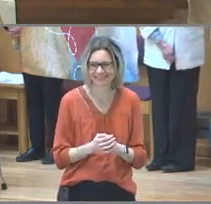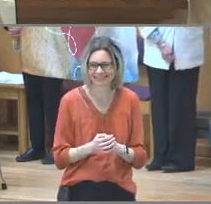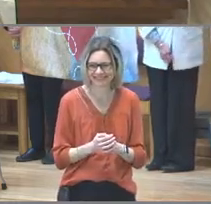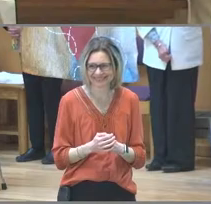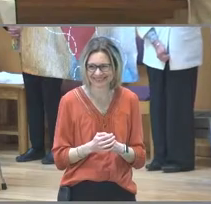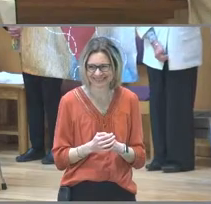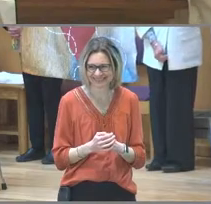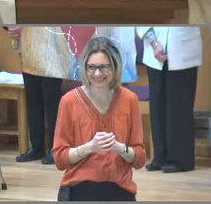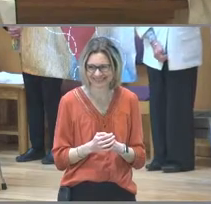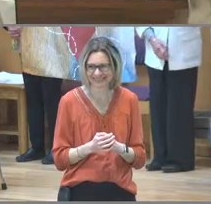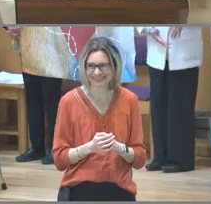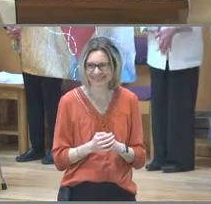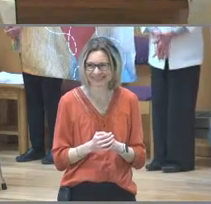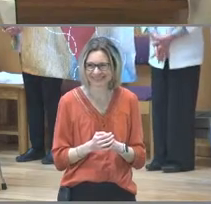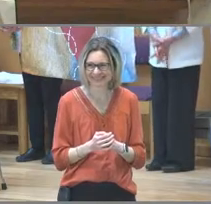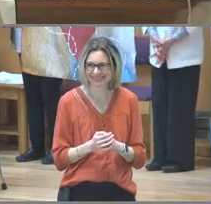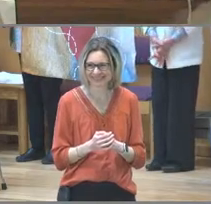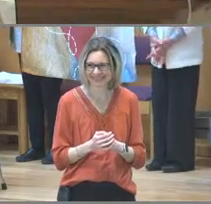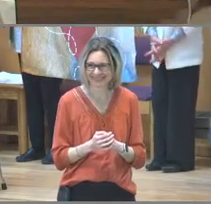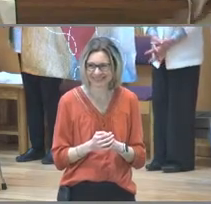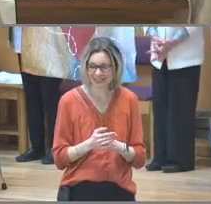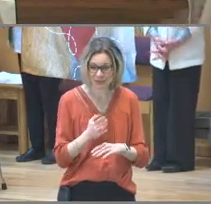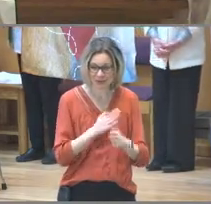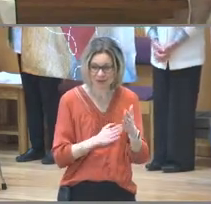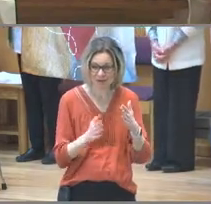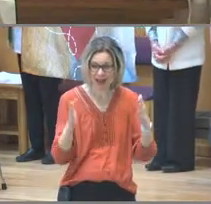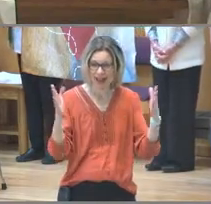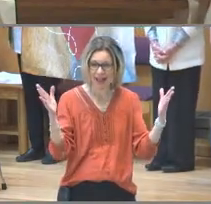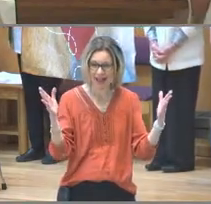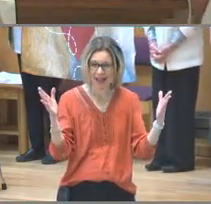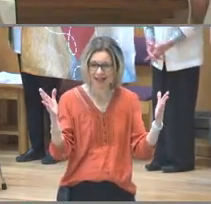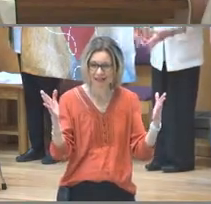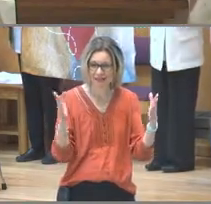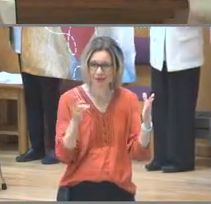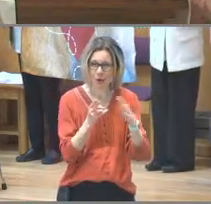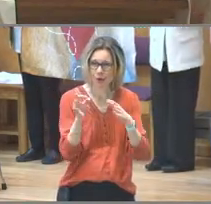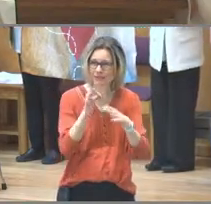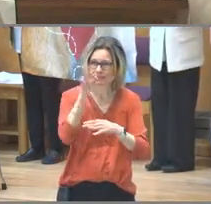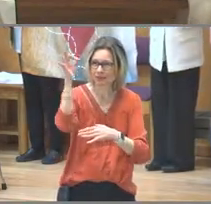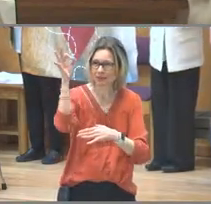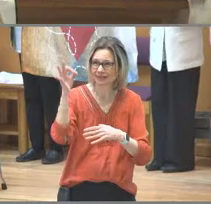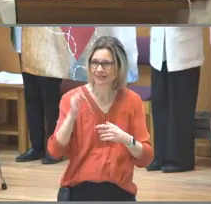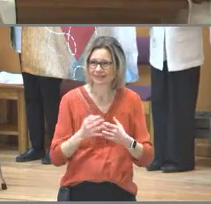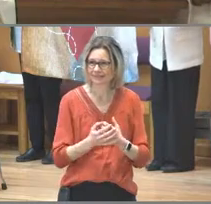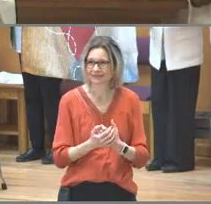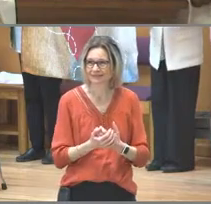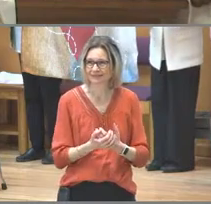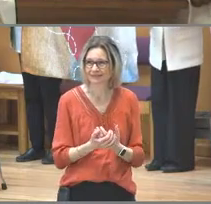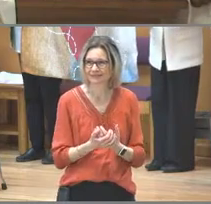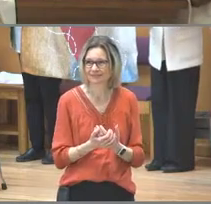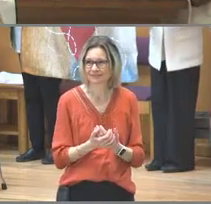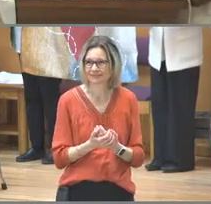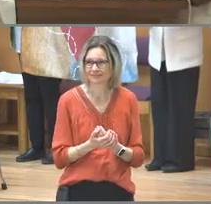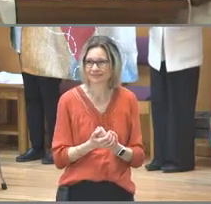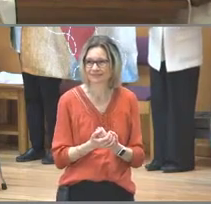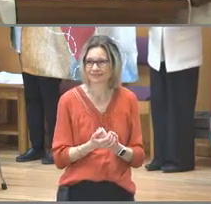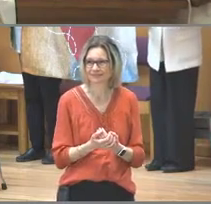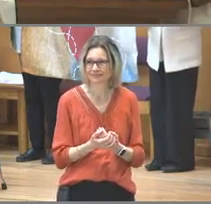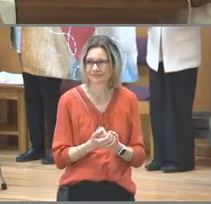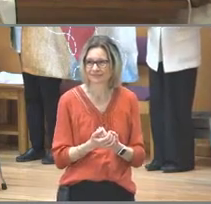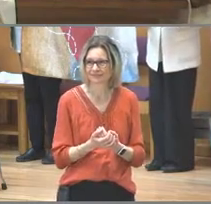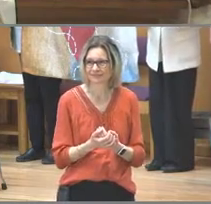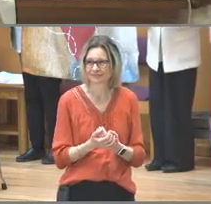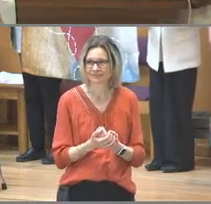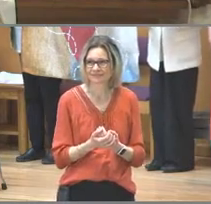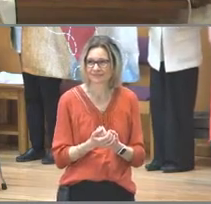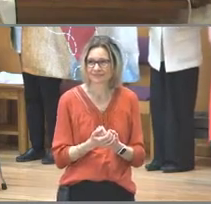Let's now use our hands to ask the Holy Spirit to come upon this food and upon all people.